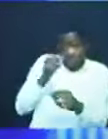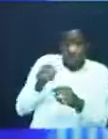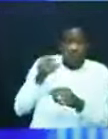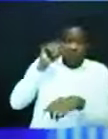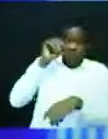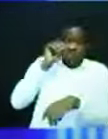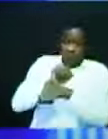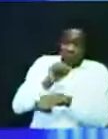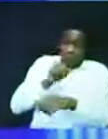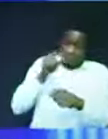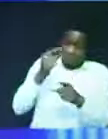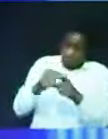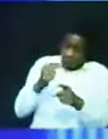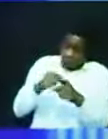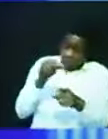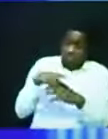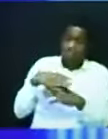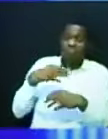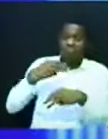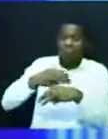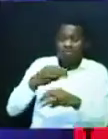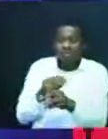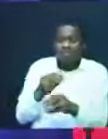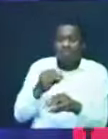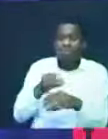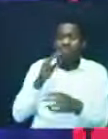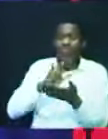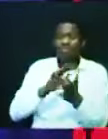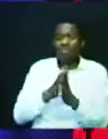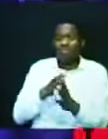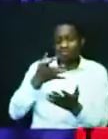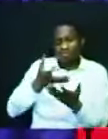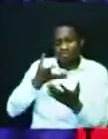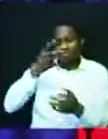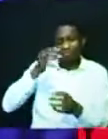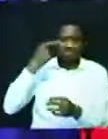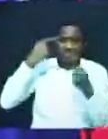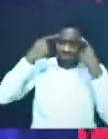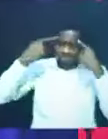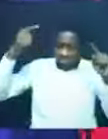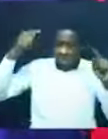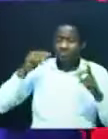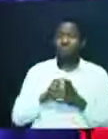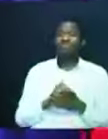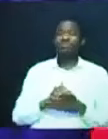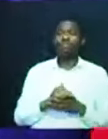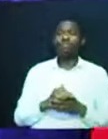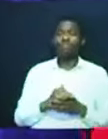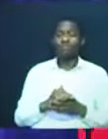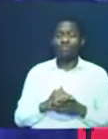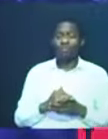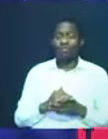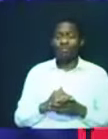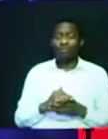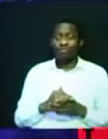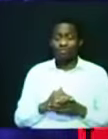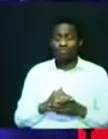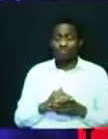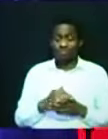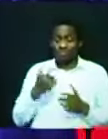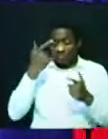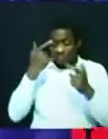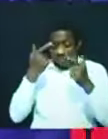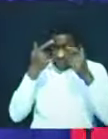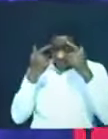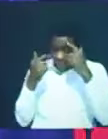you manage your affairs. Yen penny phone be a wedding and him no yamia sema won yan sama won kosuku kwetre the announce what me to two or no me